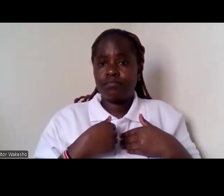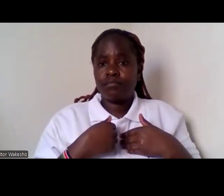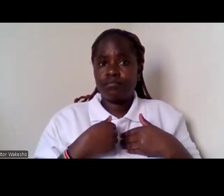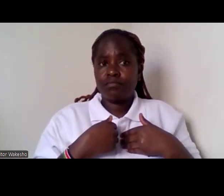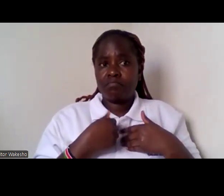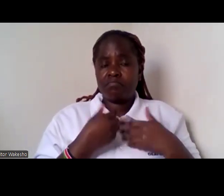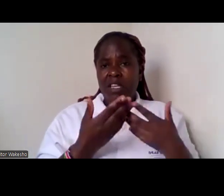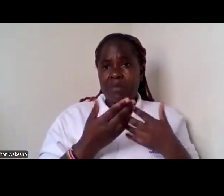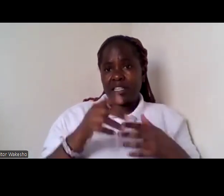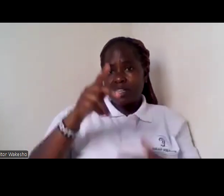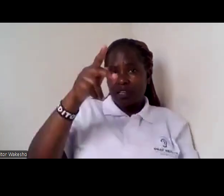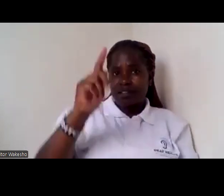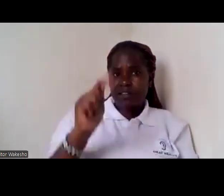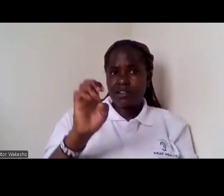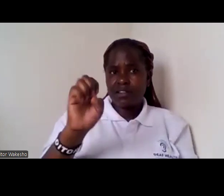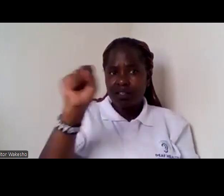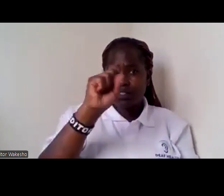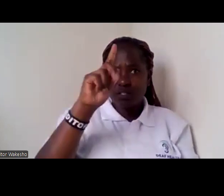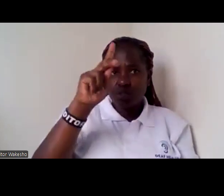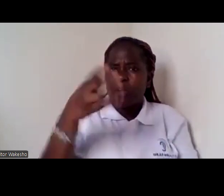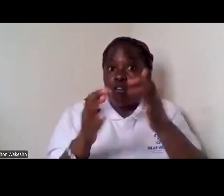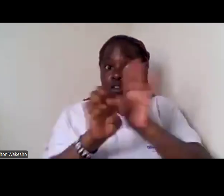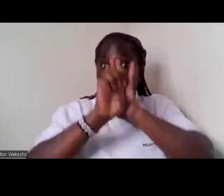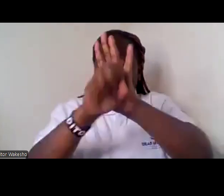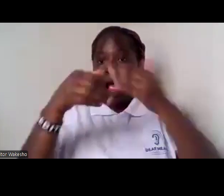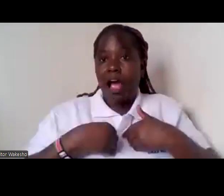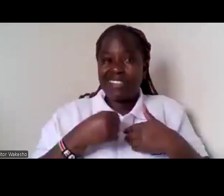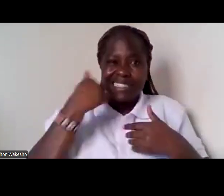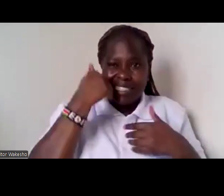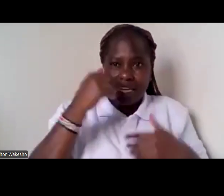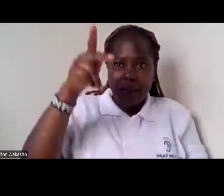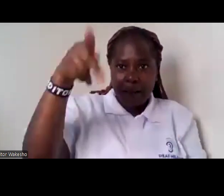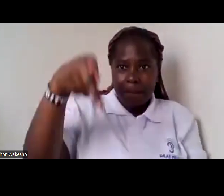testosterone, like in conditions like PCOS, it can even help with acne.